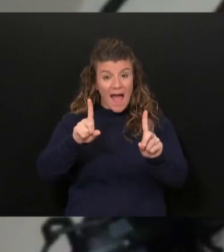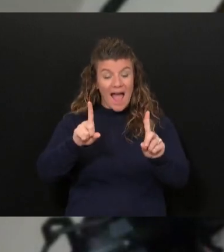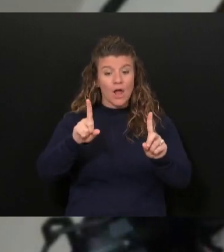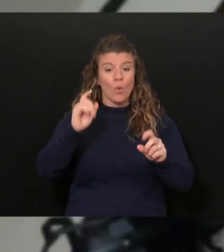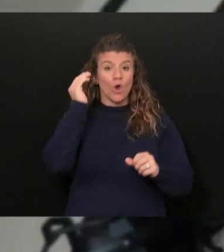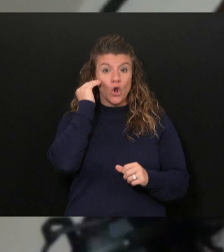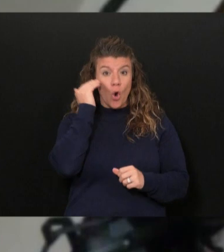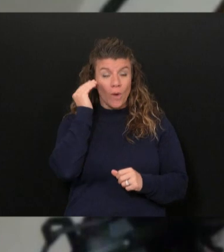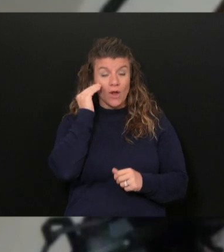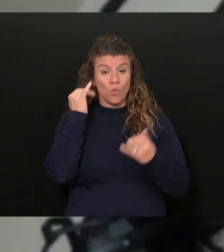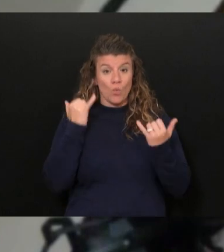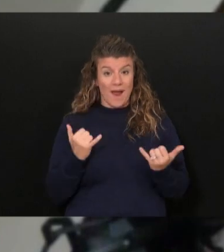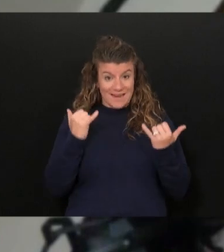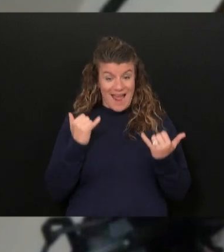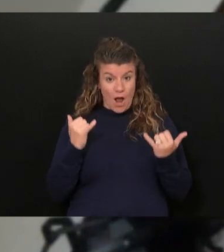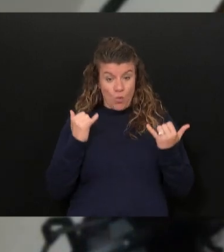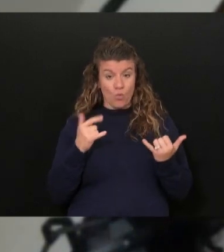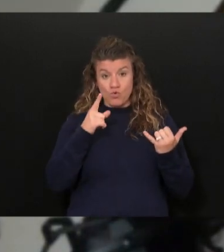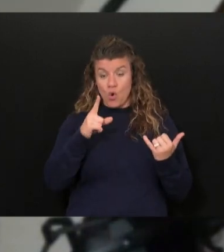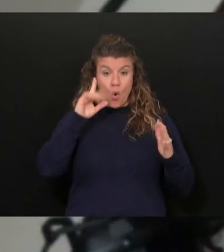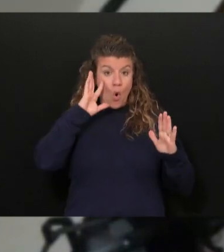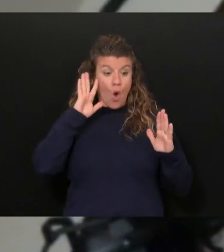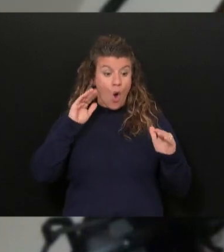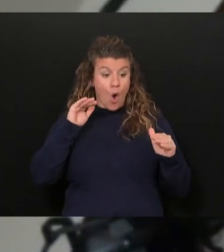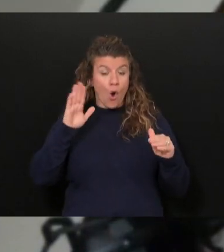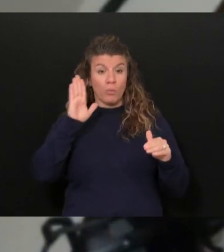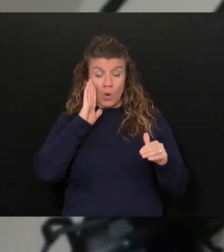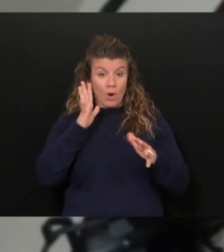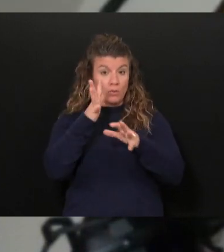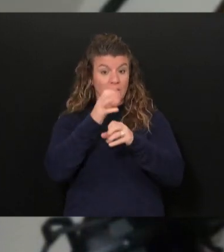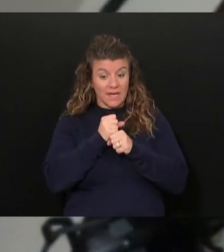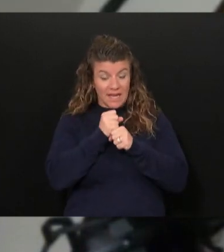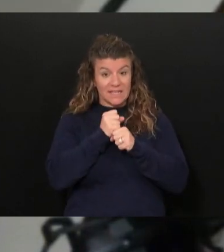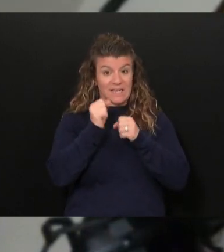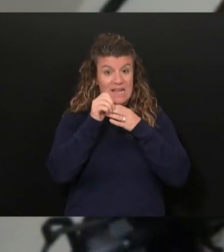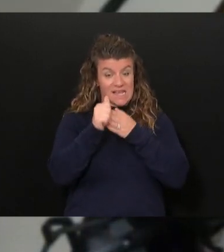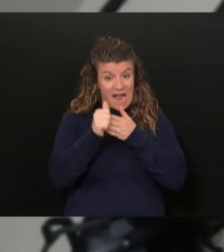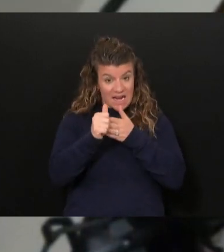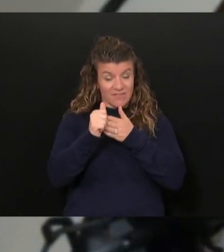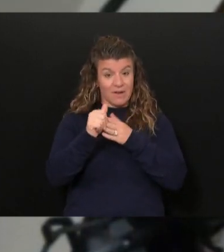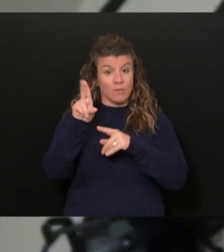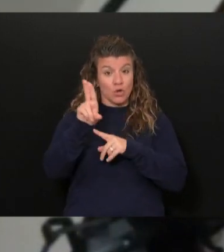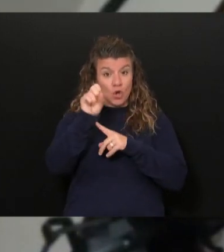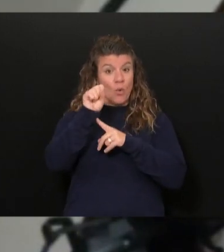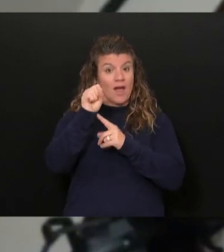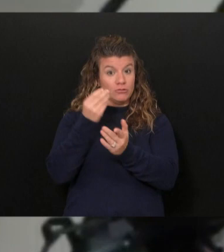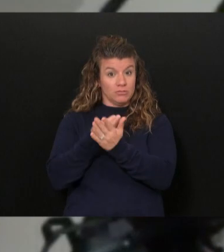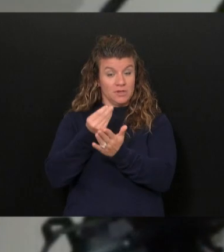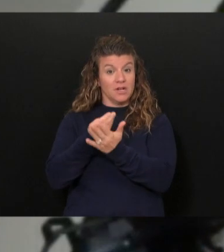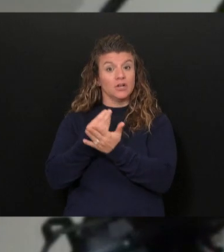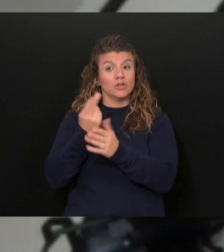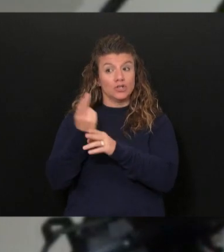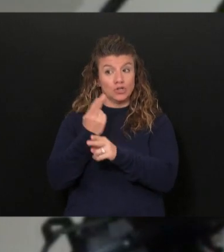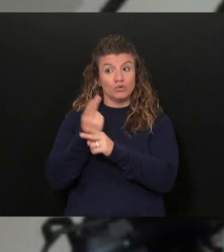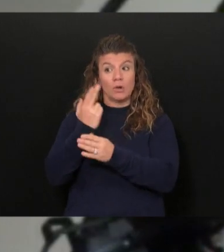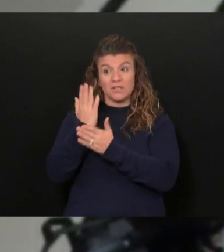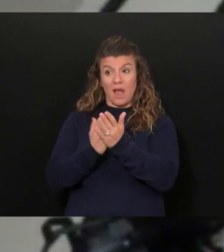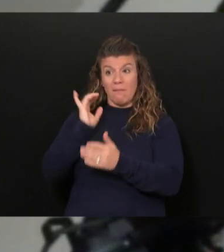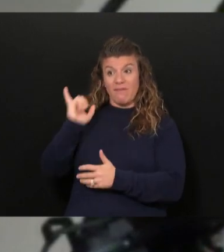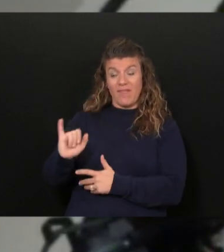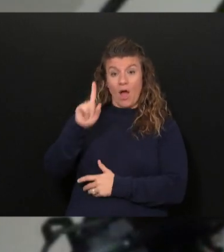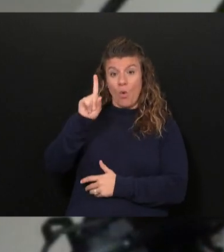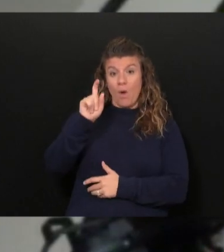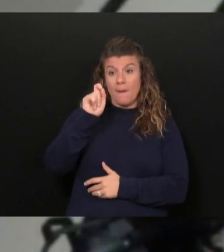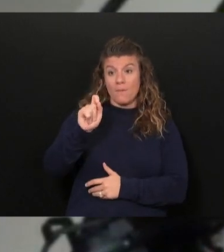with right now, as much as you hope that we're going to get guidance from the U.S. Treasury to be able to use part of that